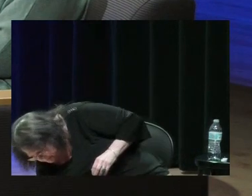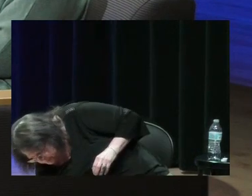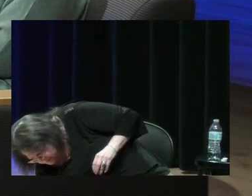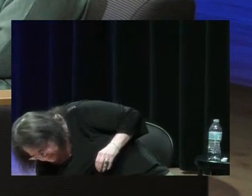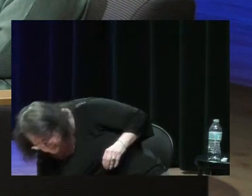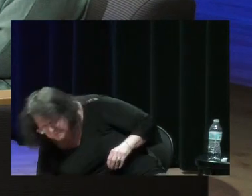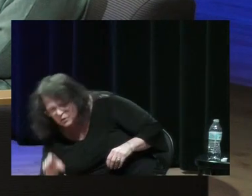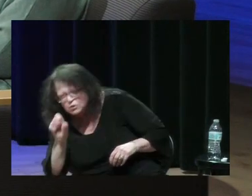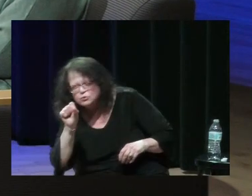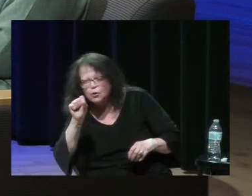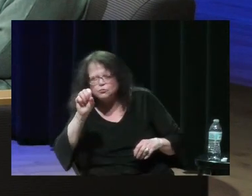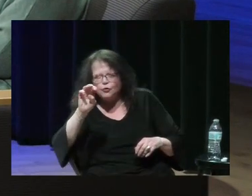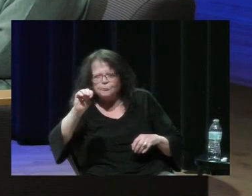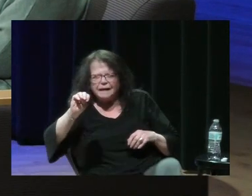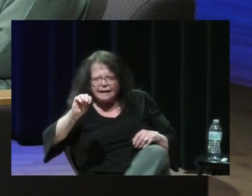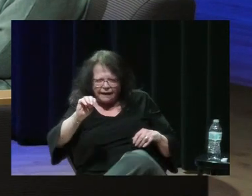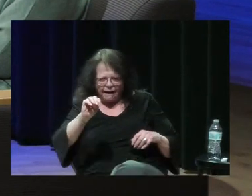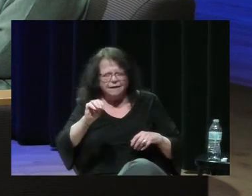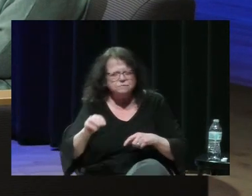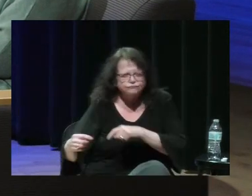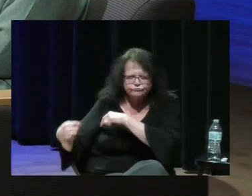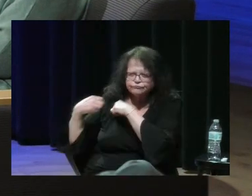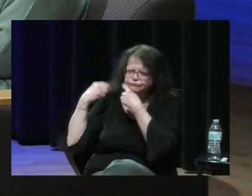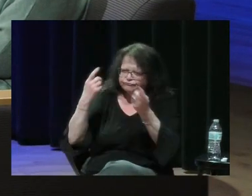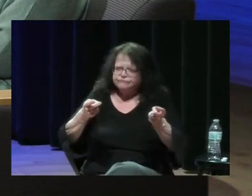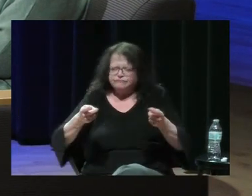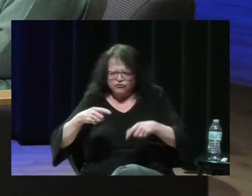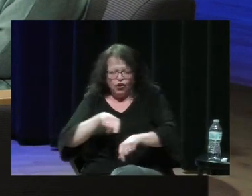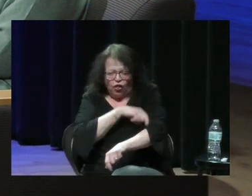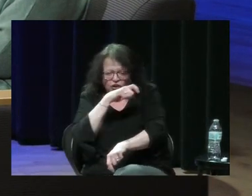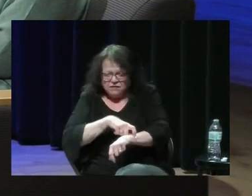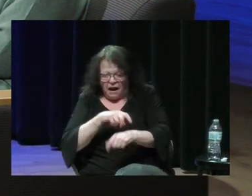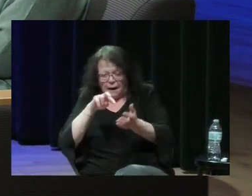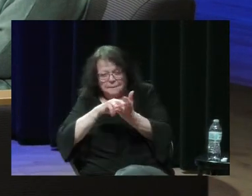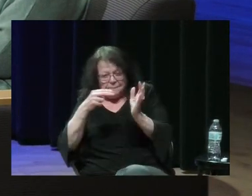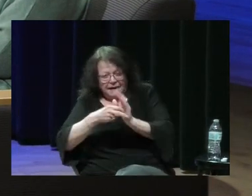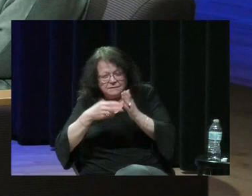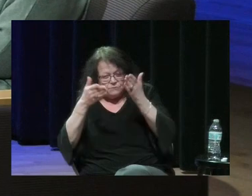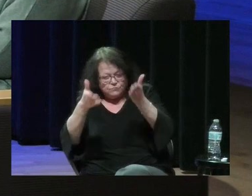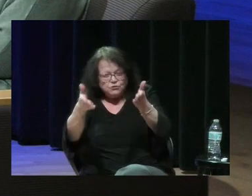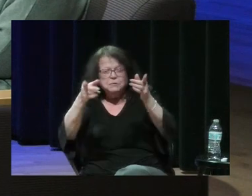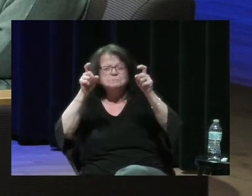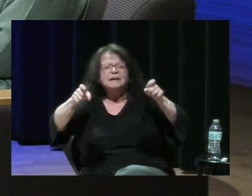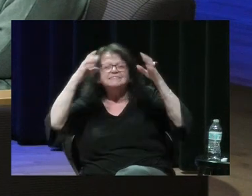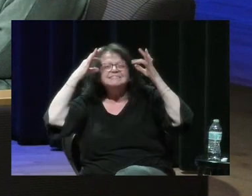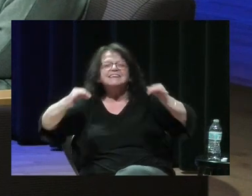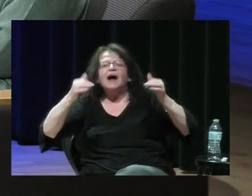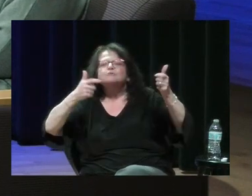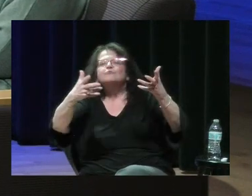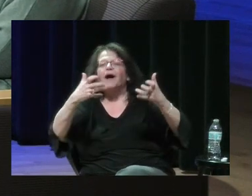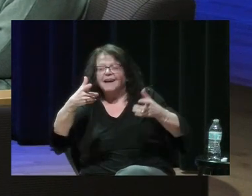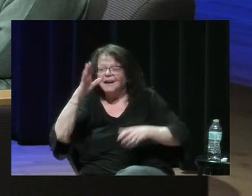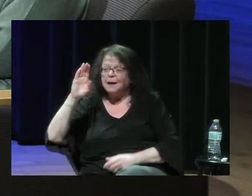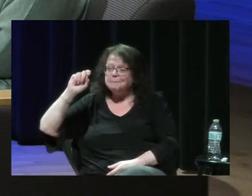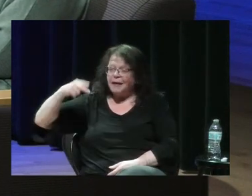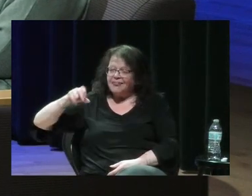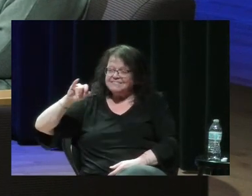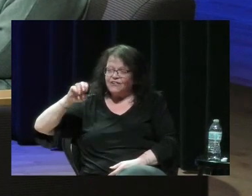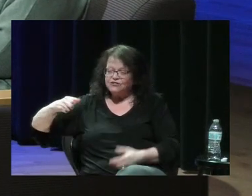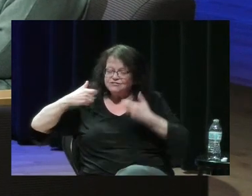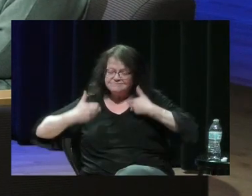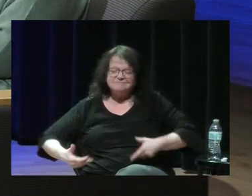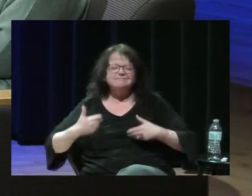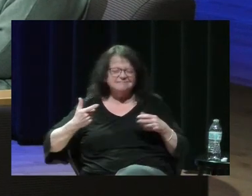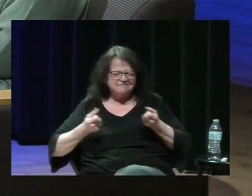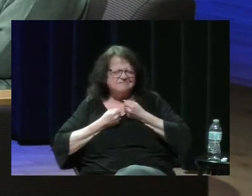bunch of different versions of it, right? We went through a period when we were like, Beth Silvers is exhausted. And I see that in my memories. I'm like, why?